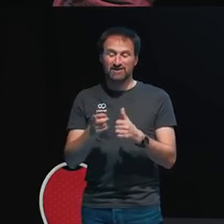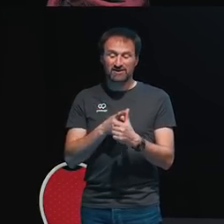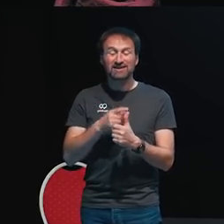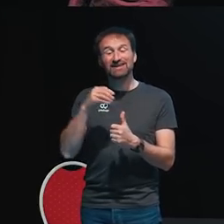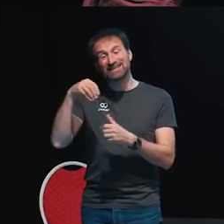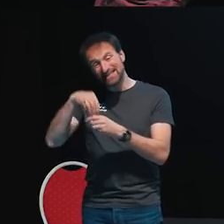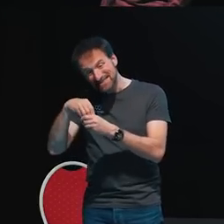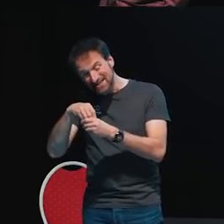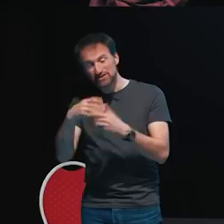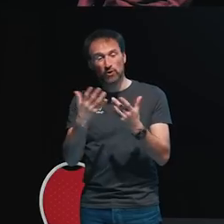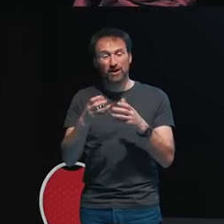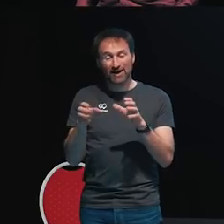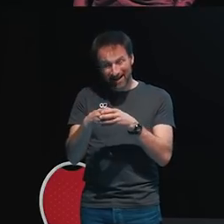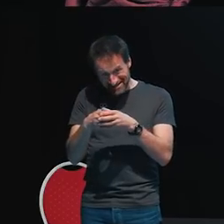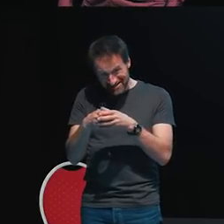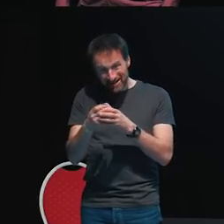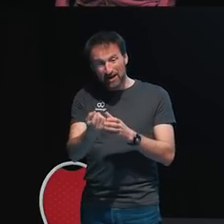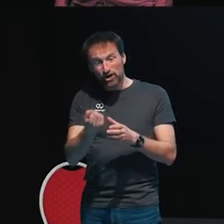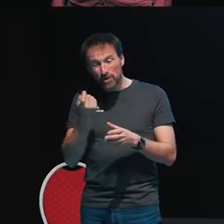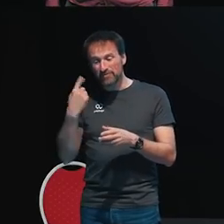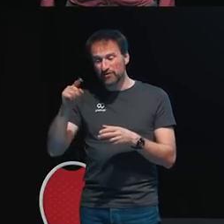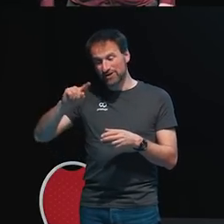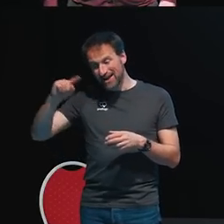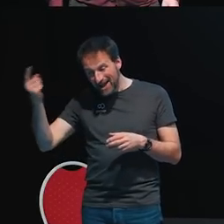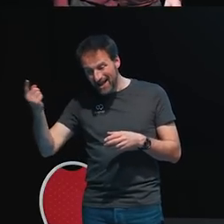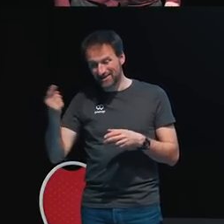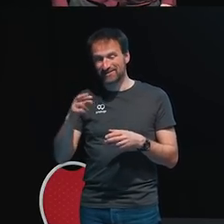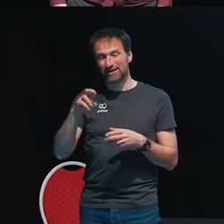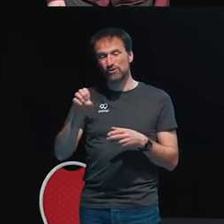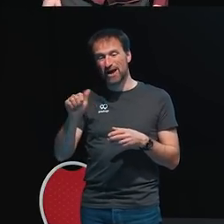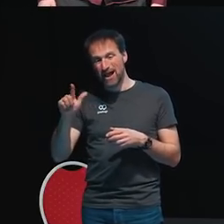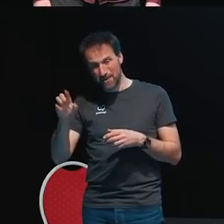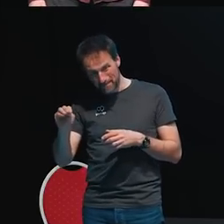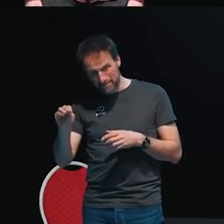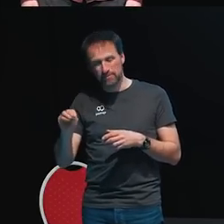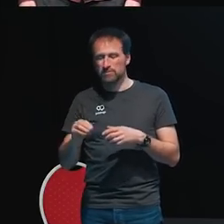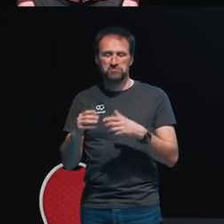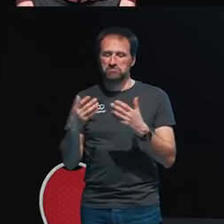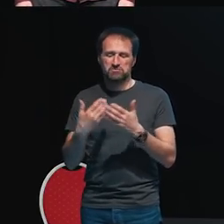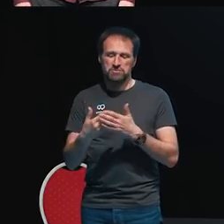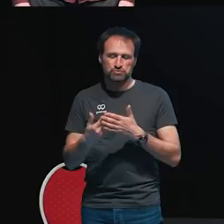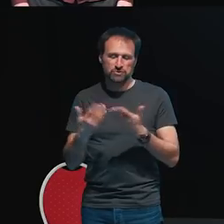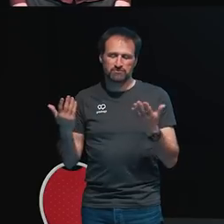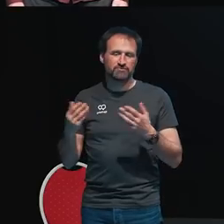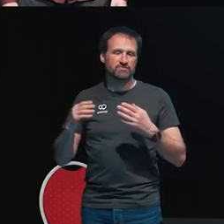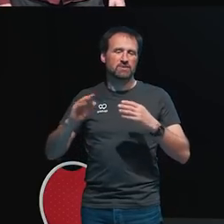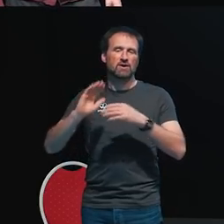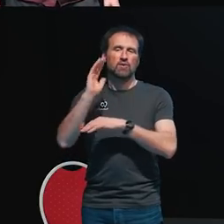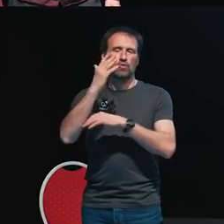class comes from another realm, like a frame in a web